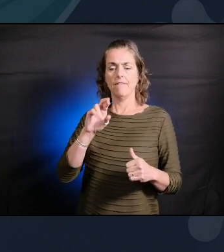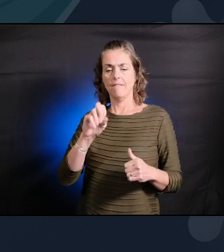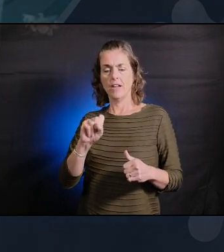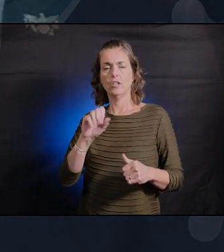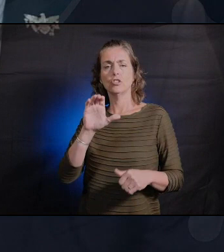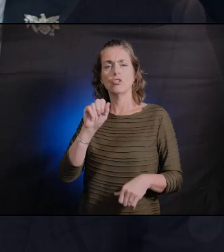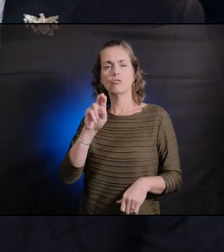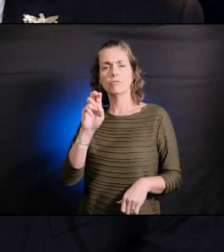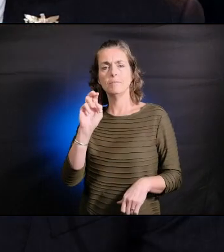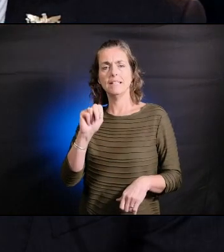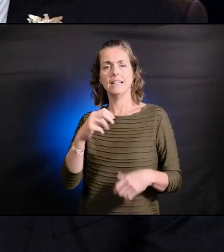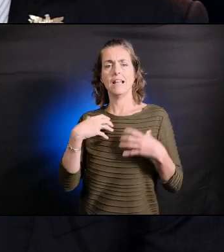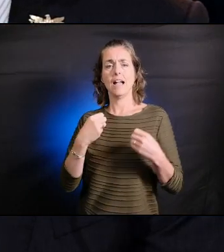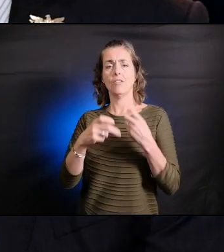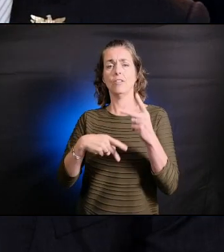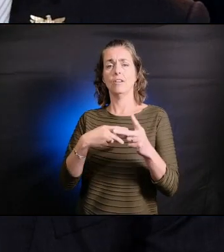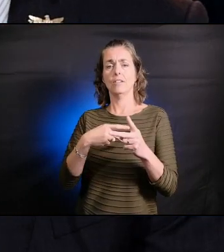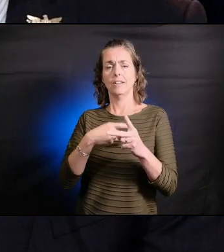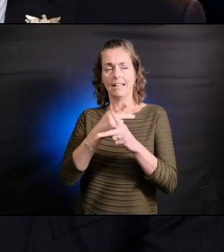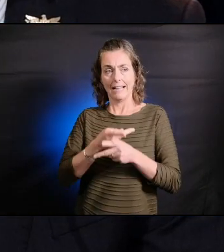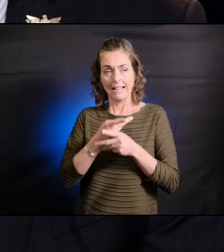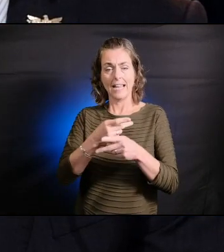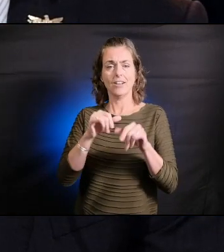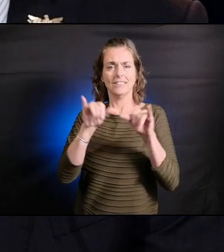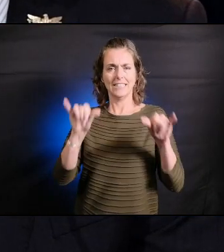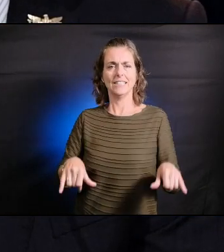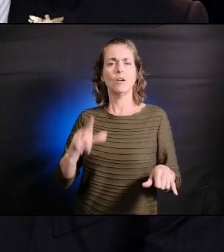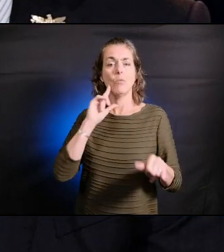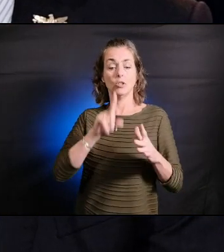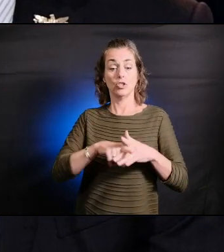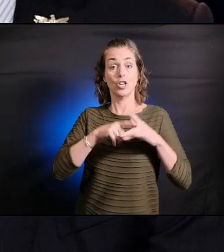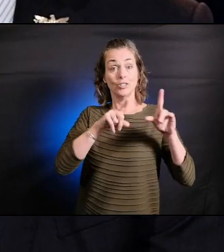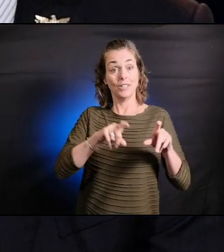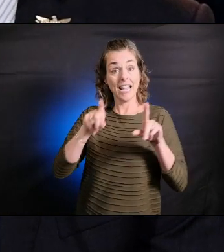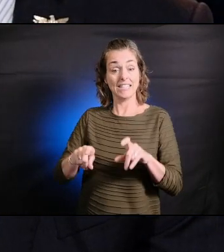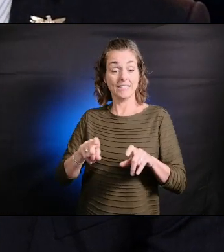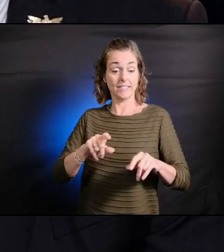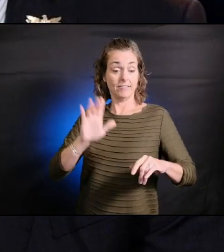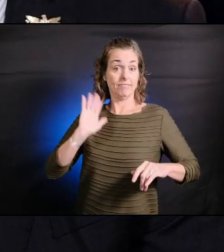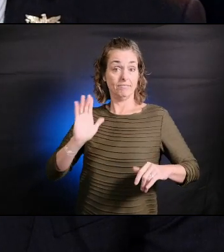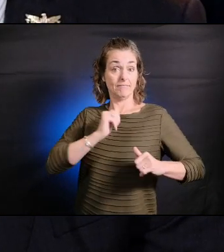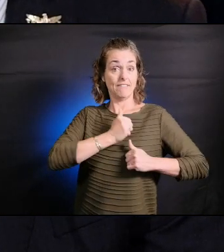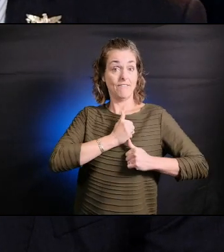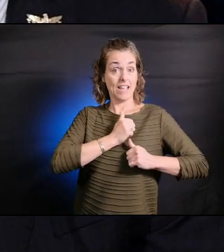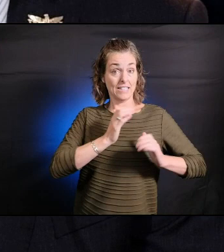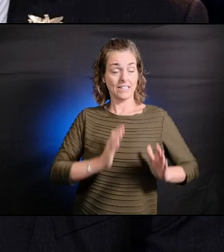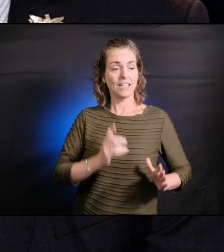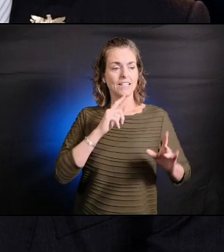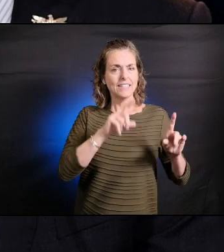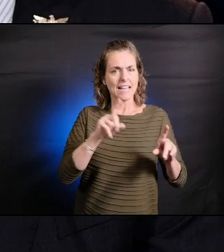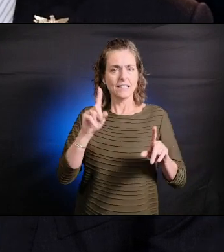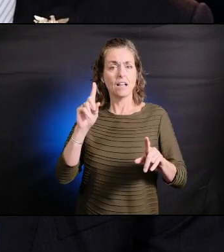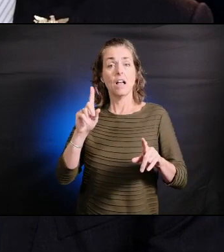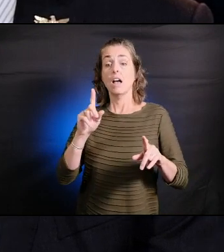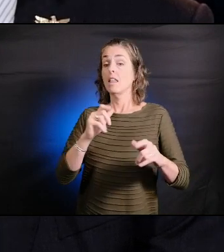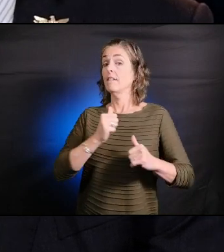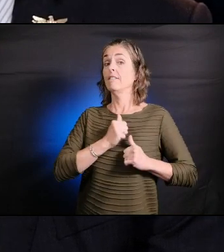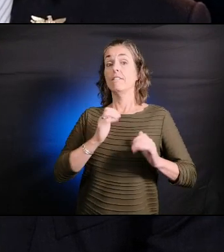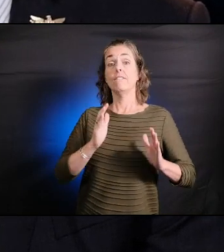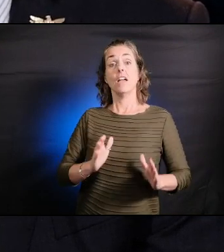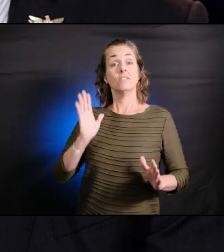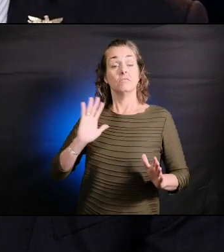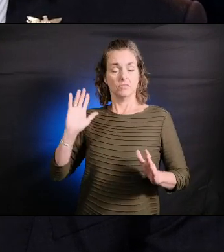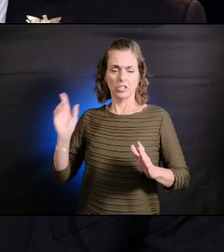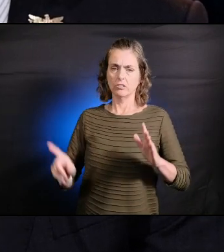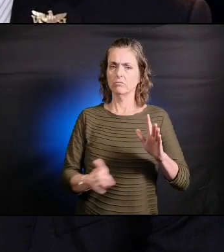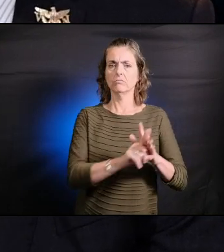will begin testing veterans residing in the Virgin Islands for COVID-19 at their clinic locations on